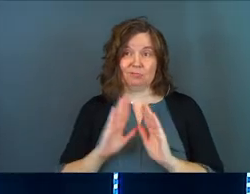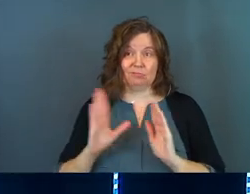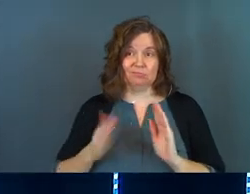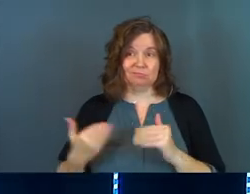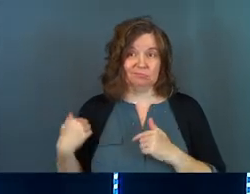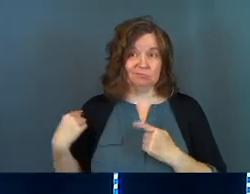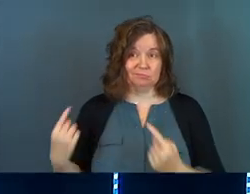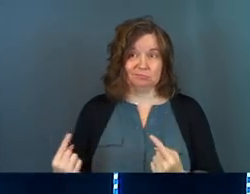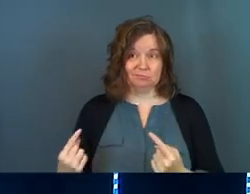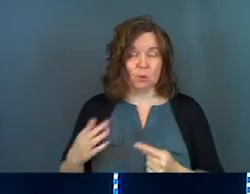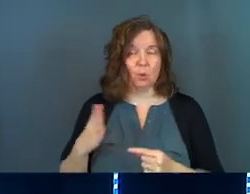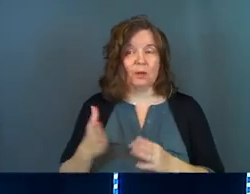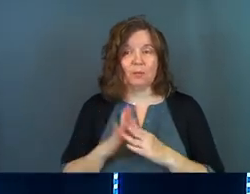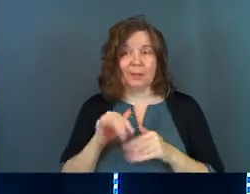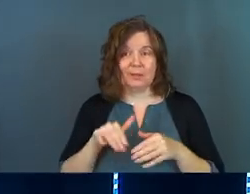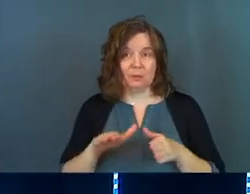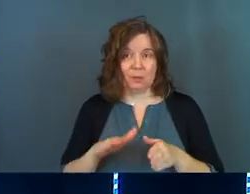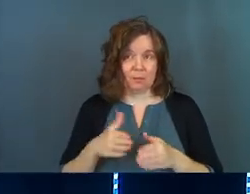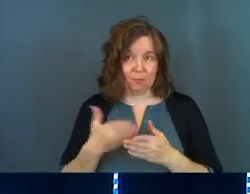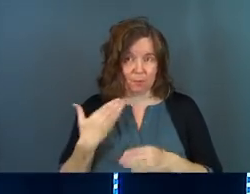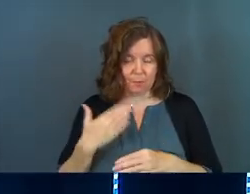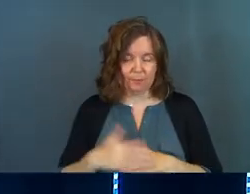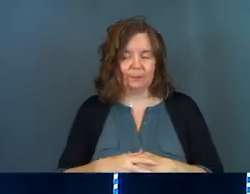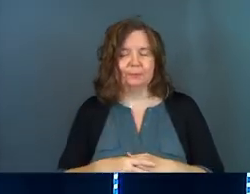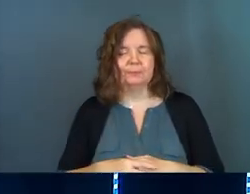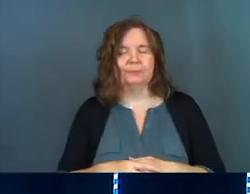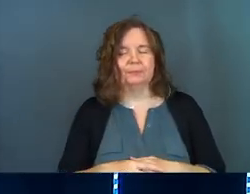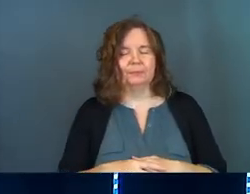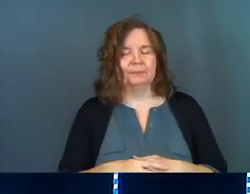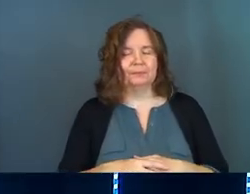before, or at least never prayed this before.